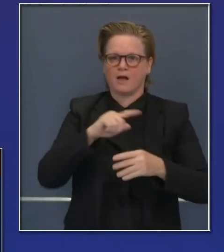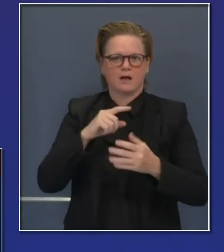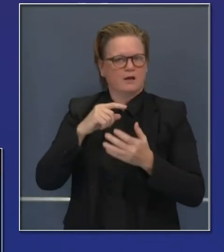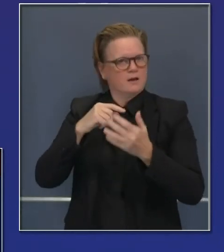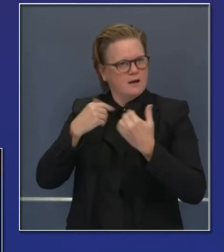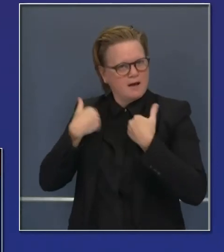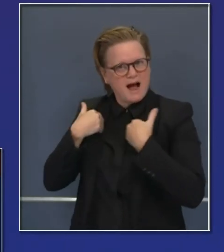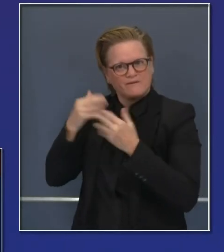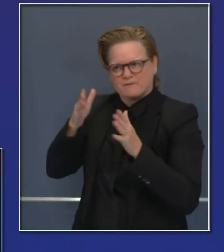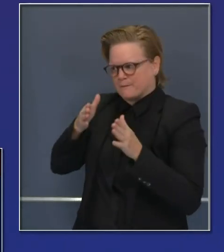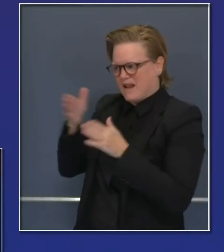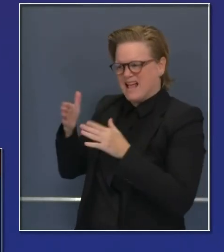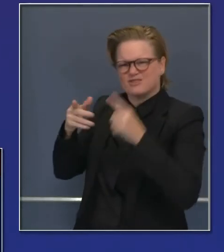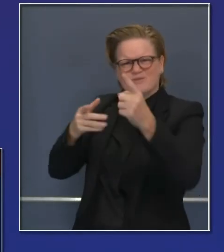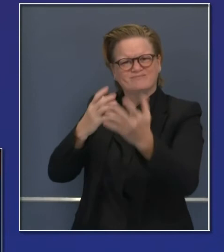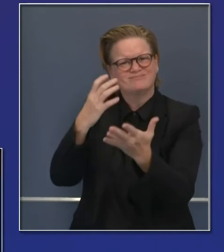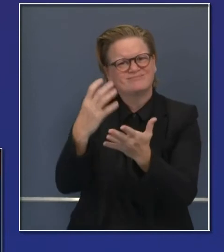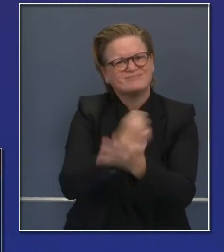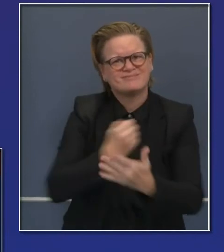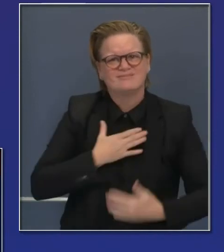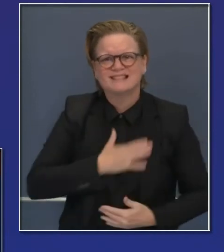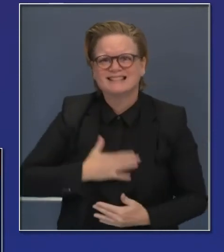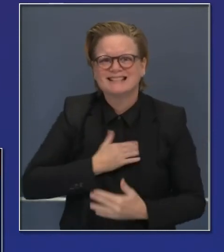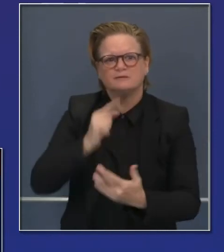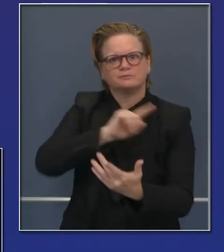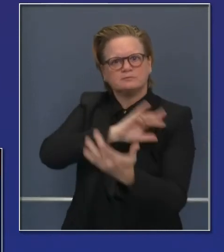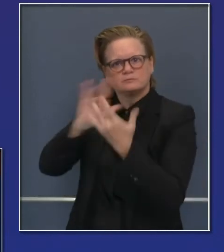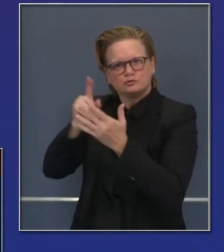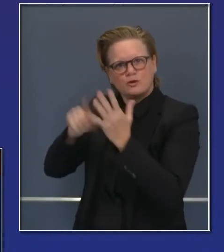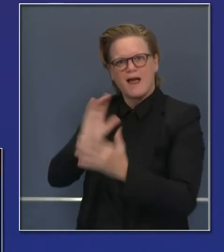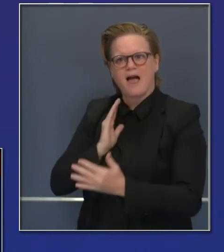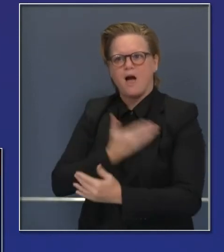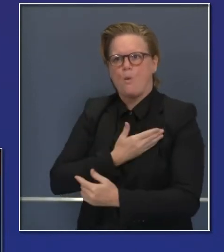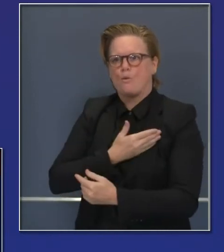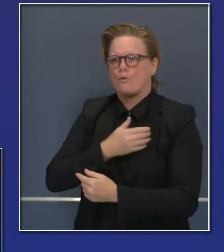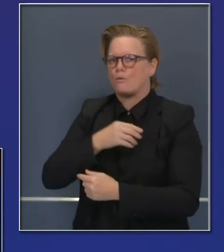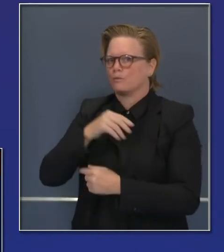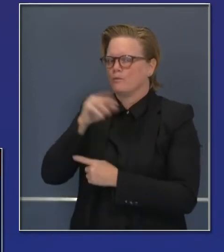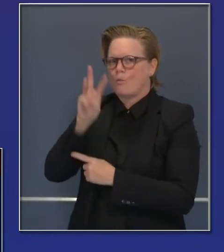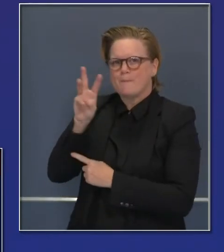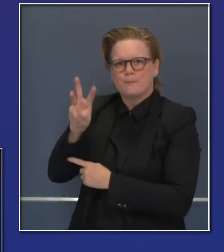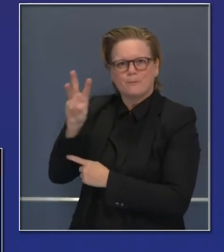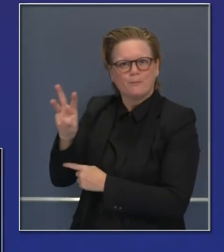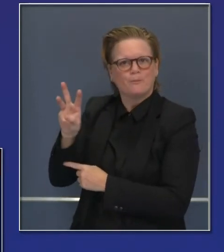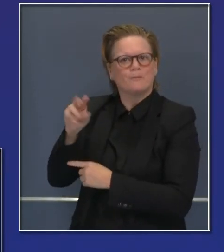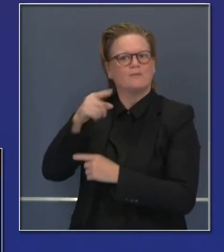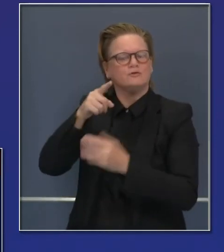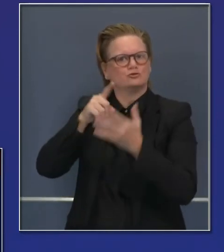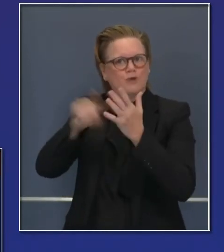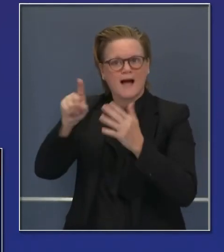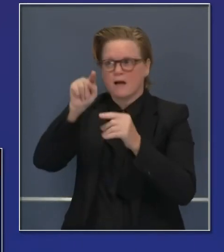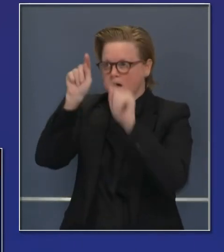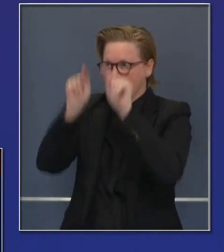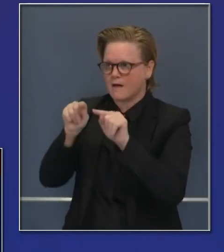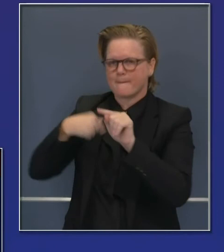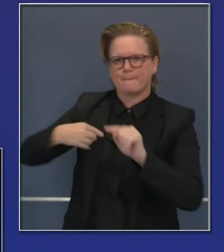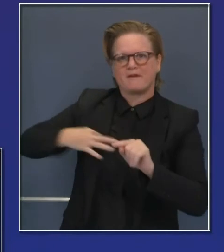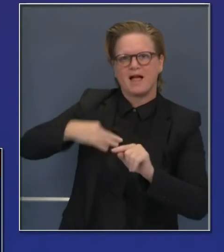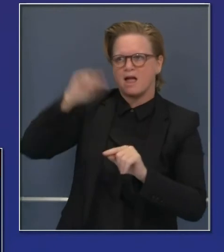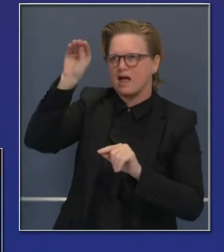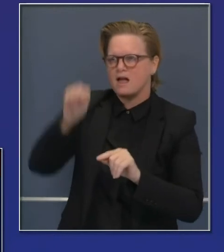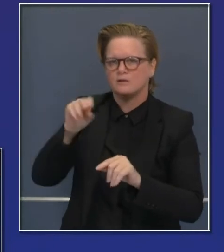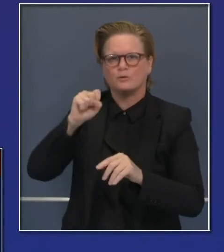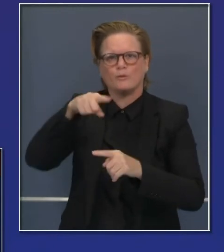only as good as they are available and people are knowledgeable about them. And so these expanded supports